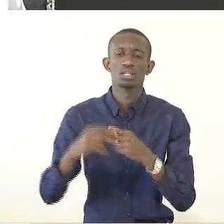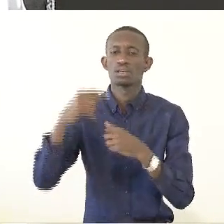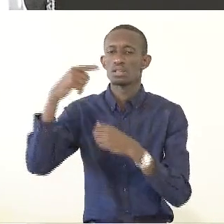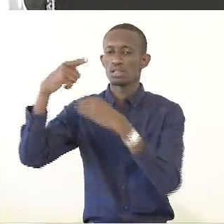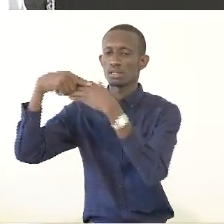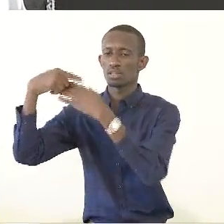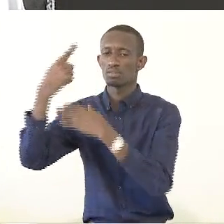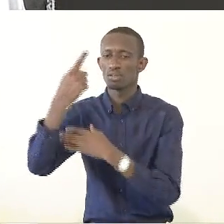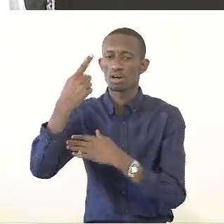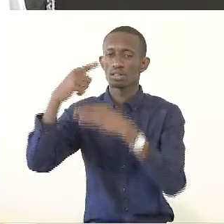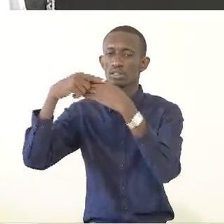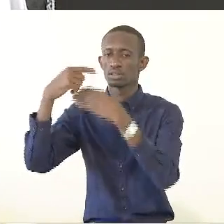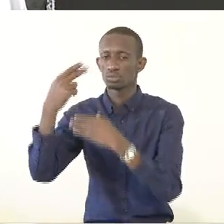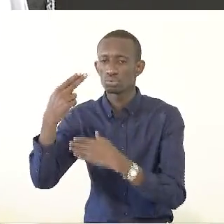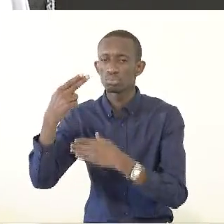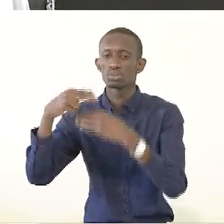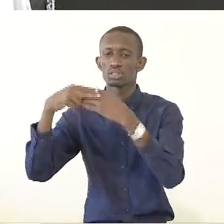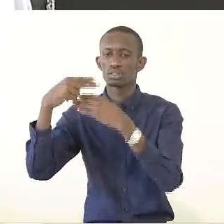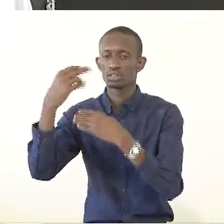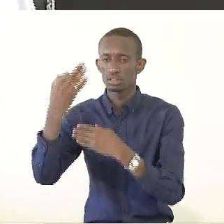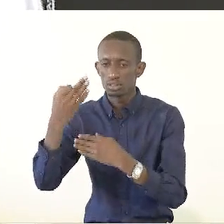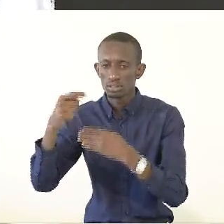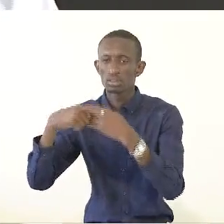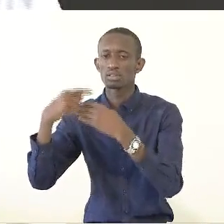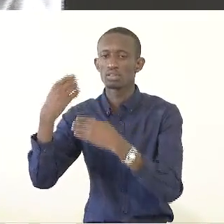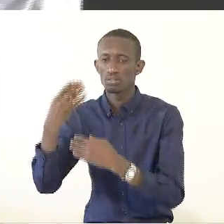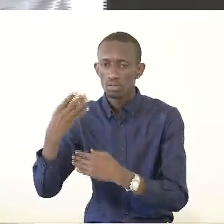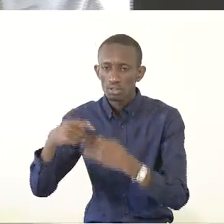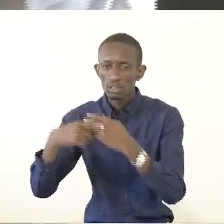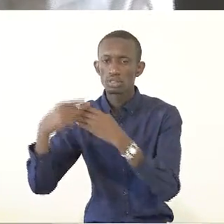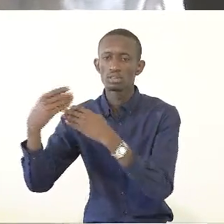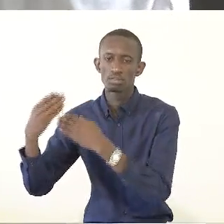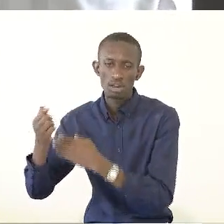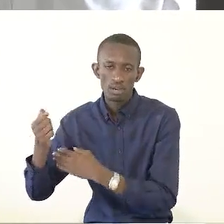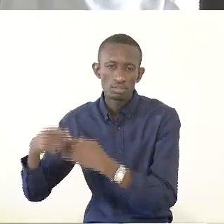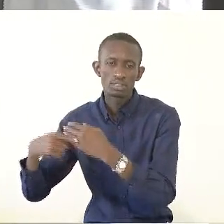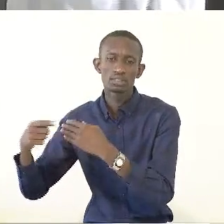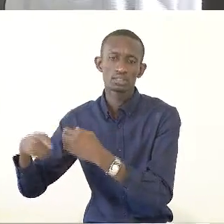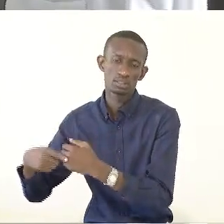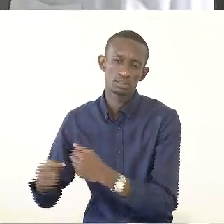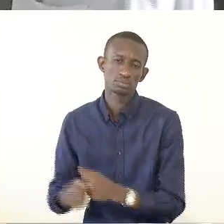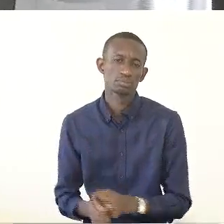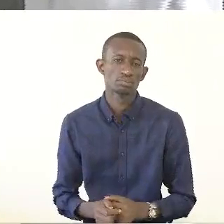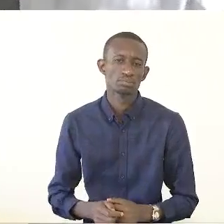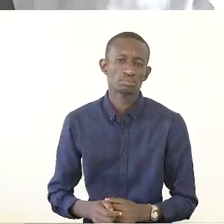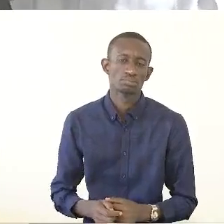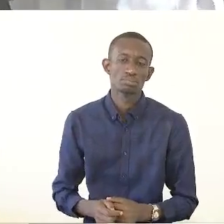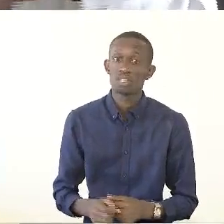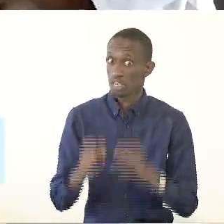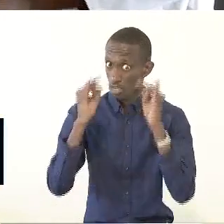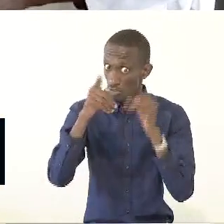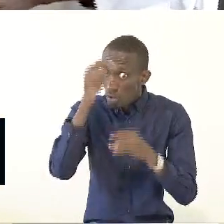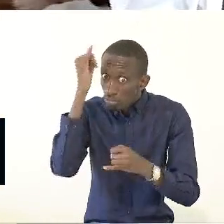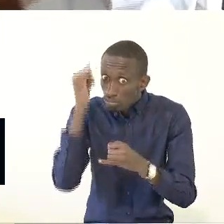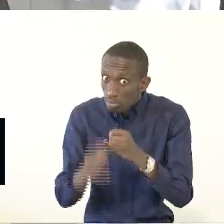negative 3, negative 4, negative 5, negative 6, and so on. Now, when you finish to get this,